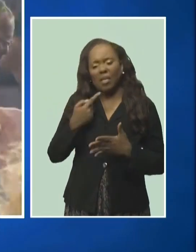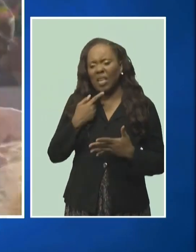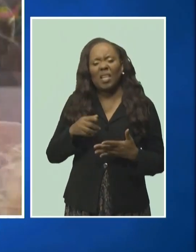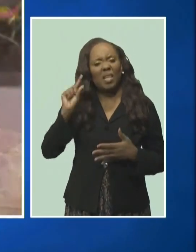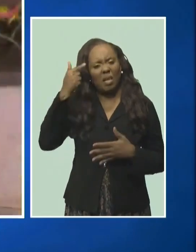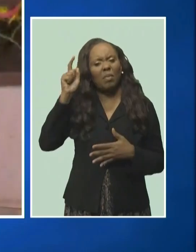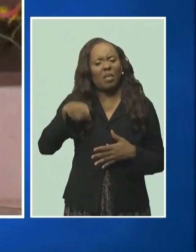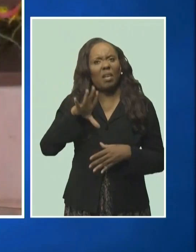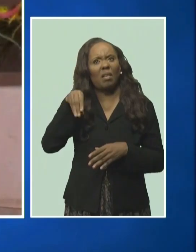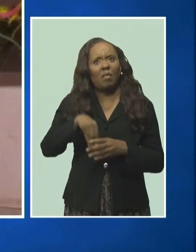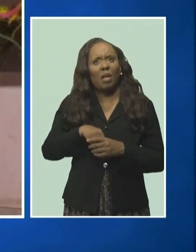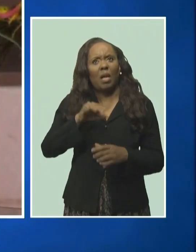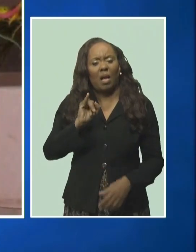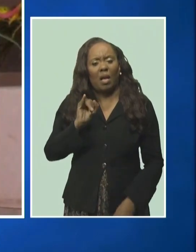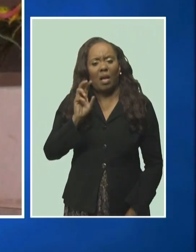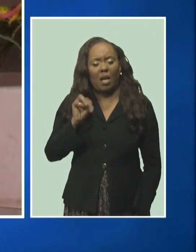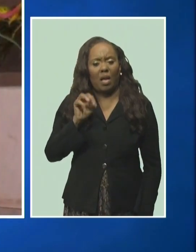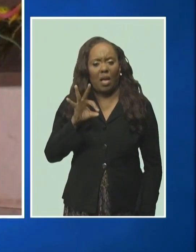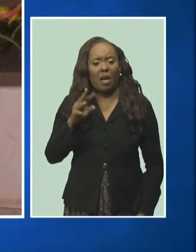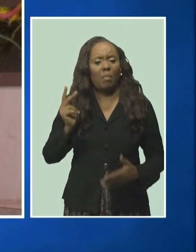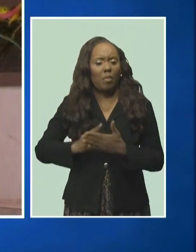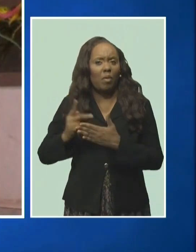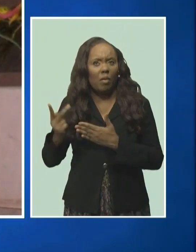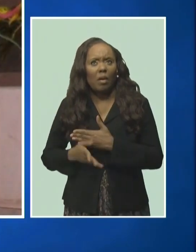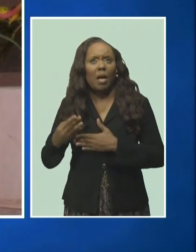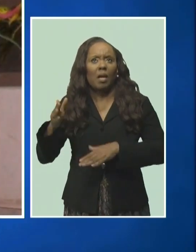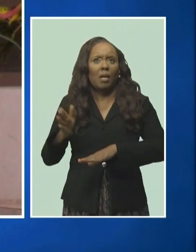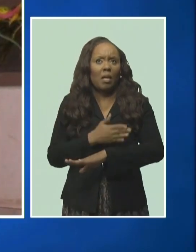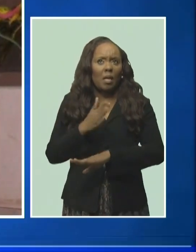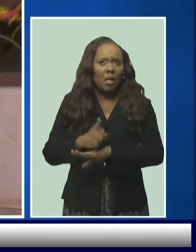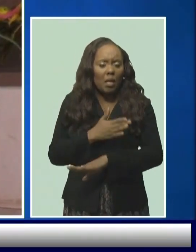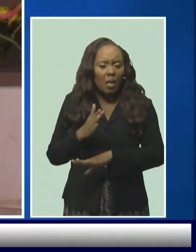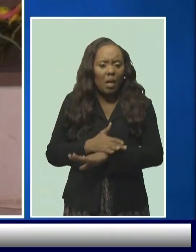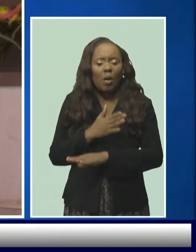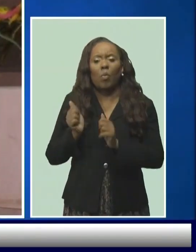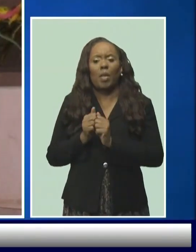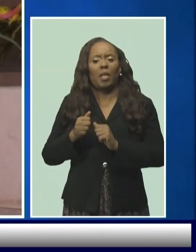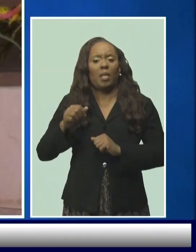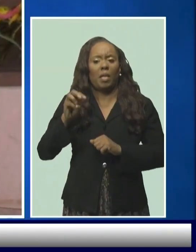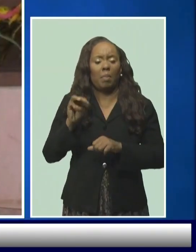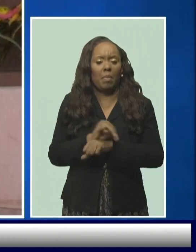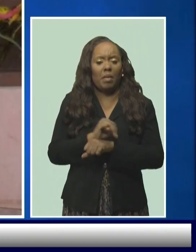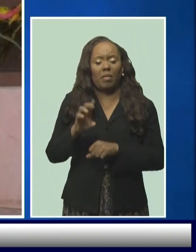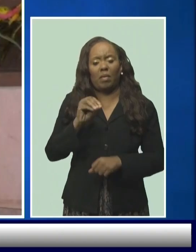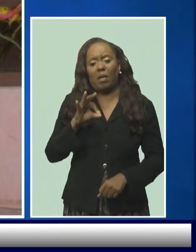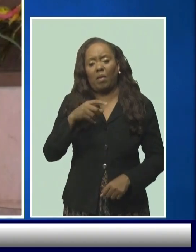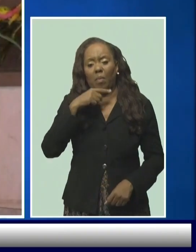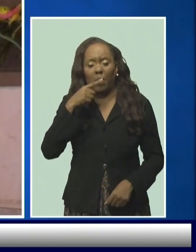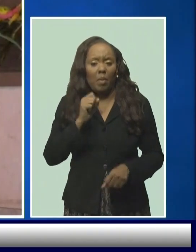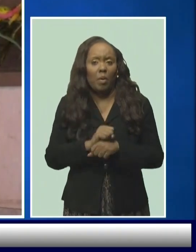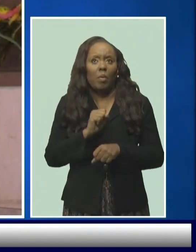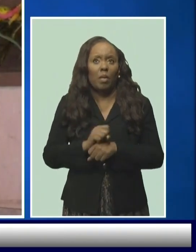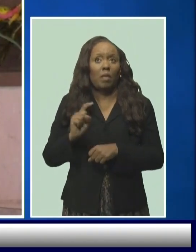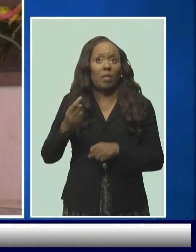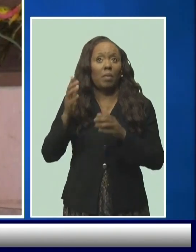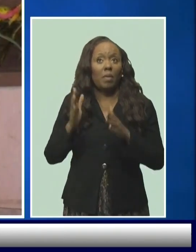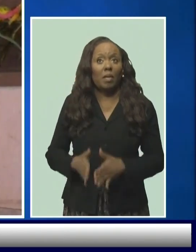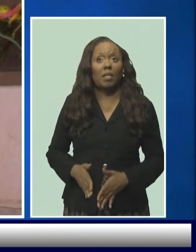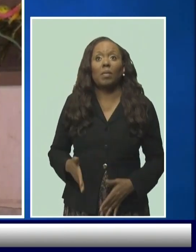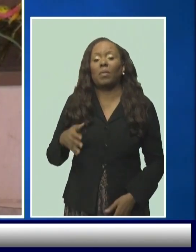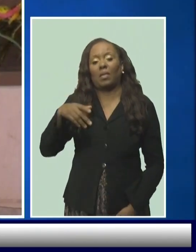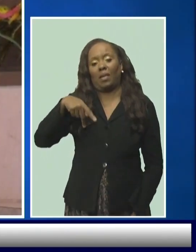support, especially over the last few weeks. He gave insight into the personal side of his dad. I often tell people that my